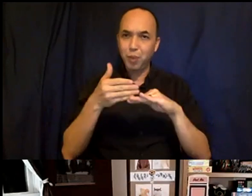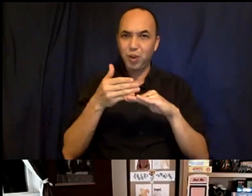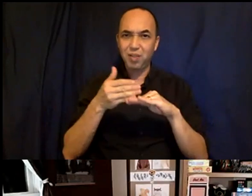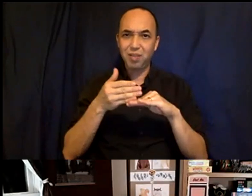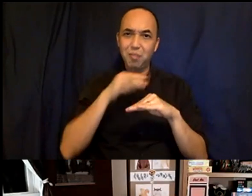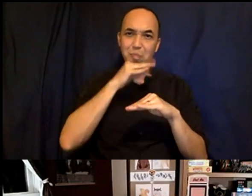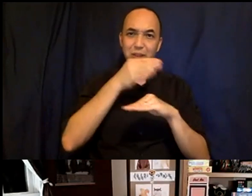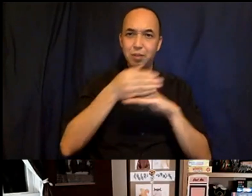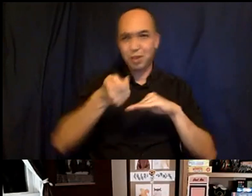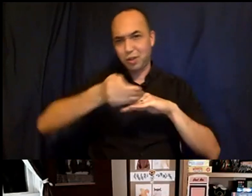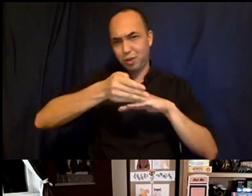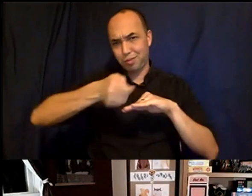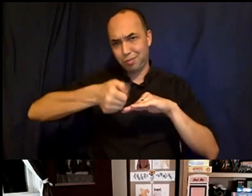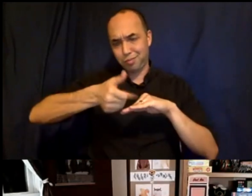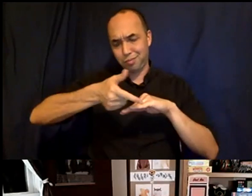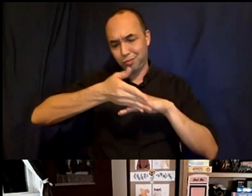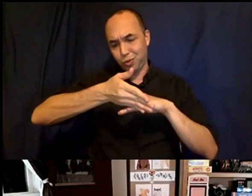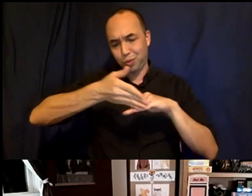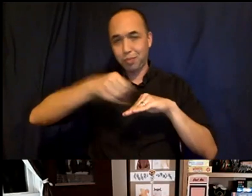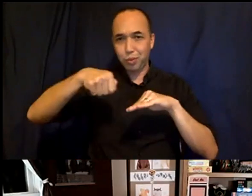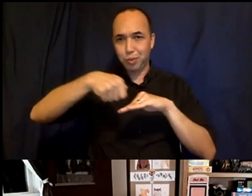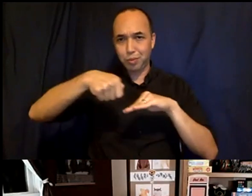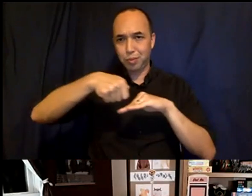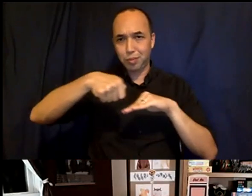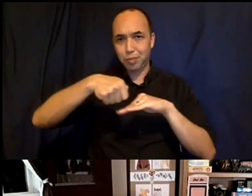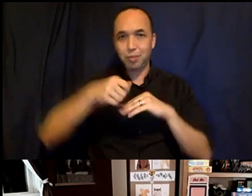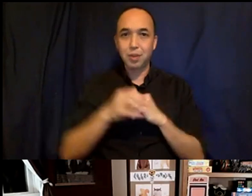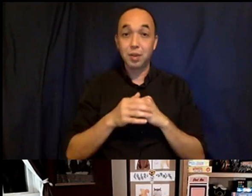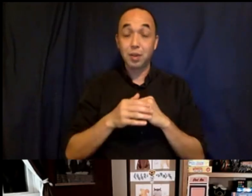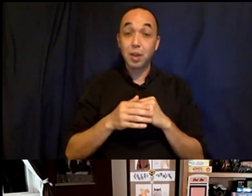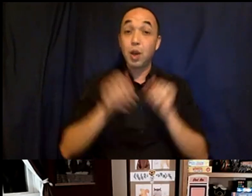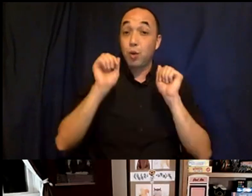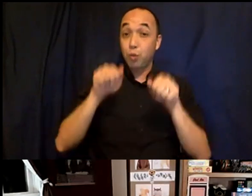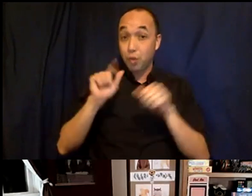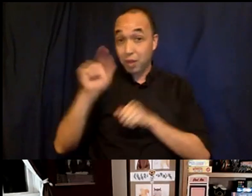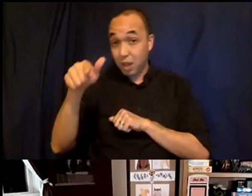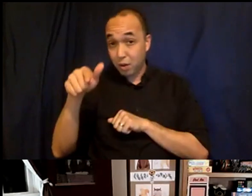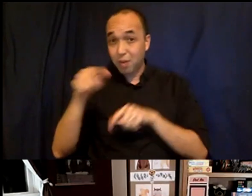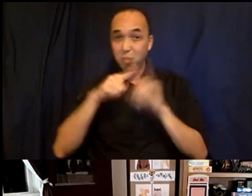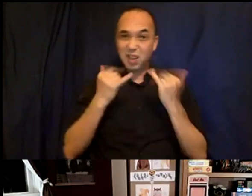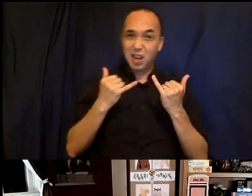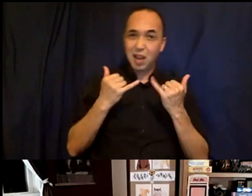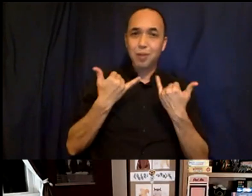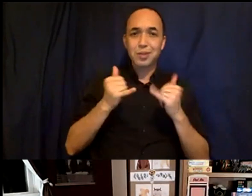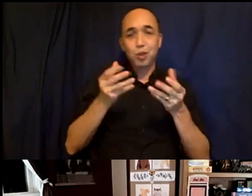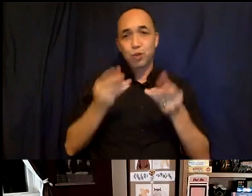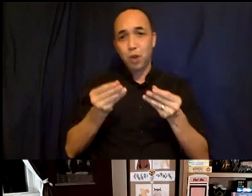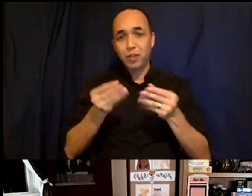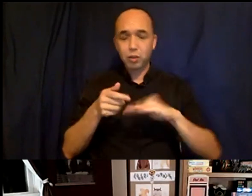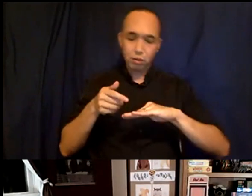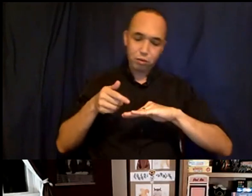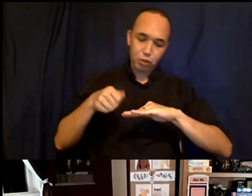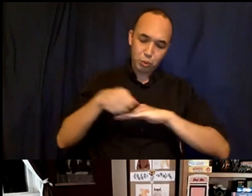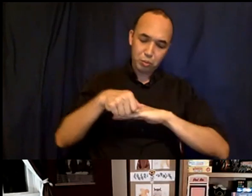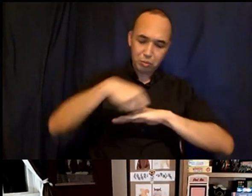it later, but it's easier while it's still soft. Just to get rid of it now, just try to make it as clean of an edge as you